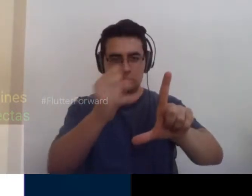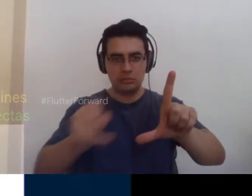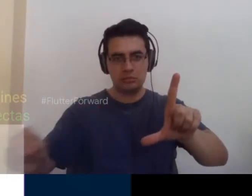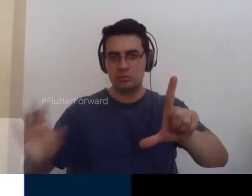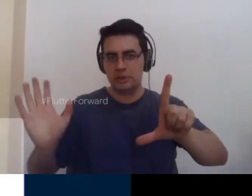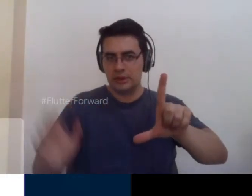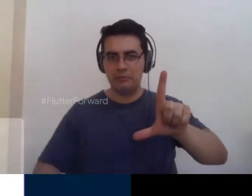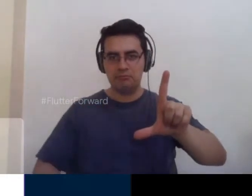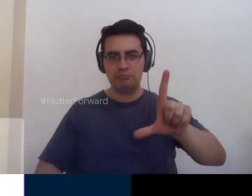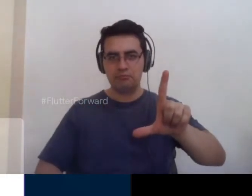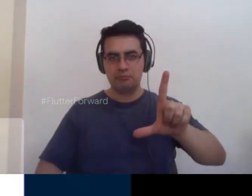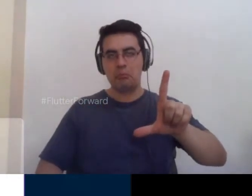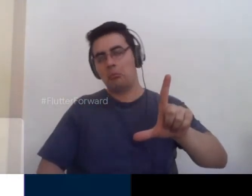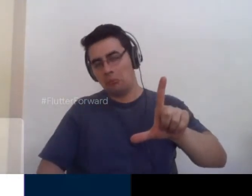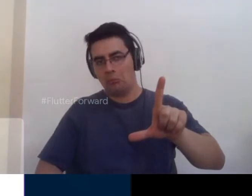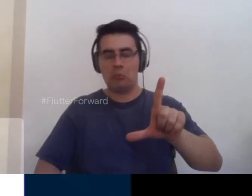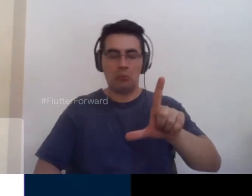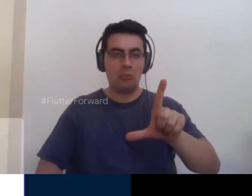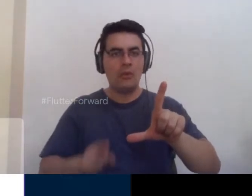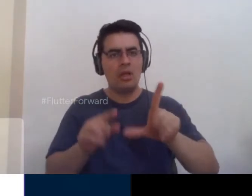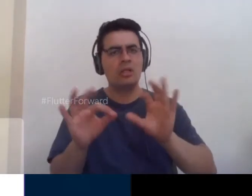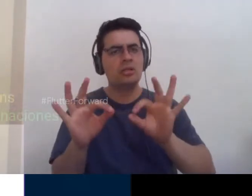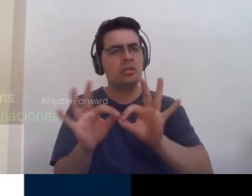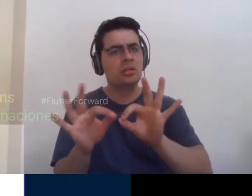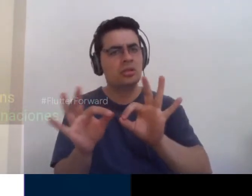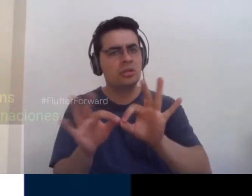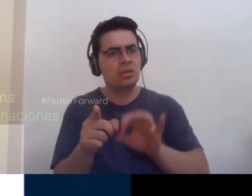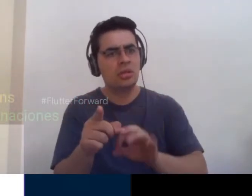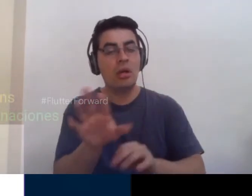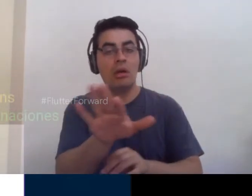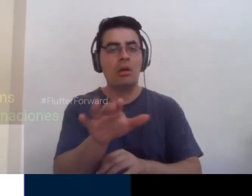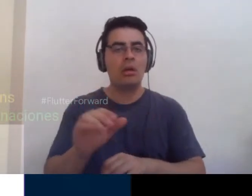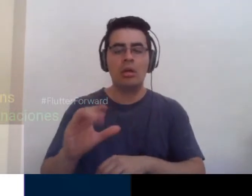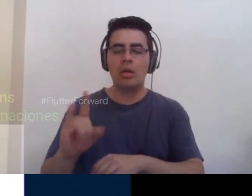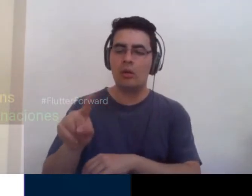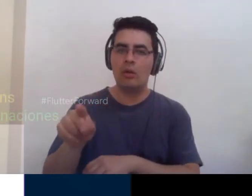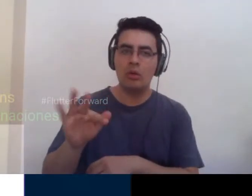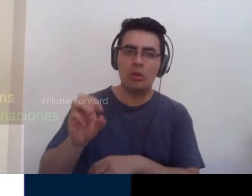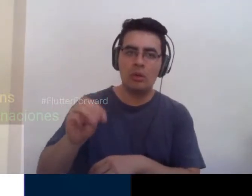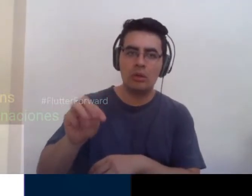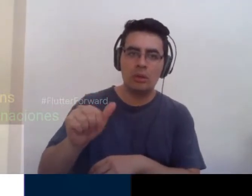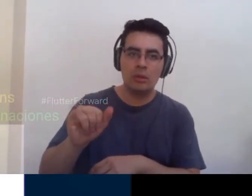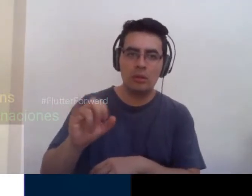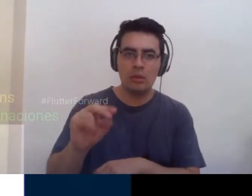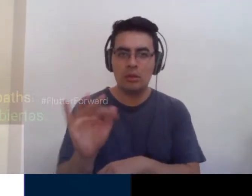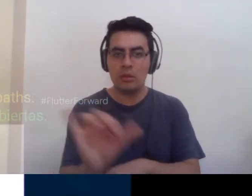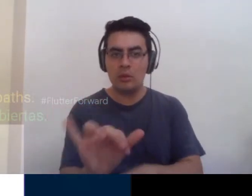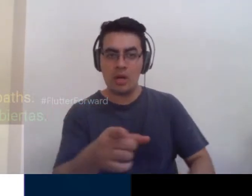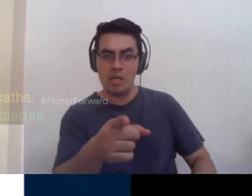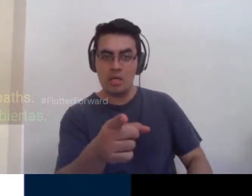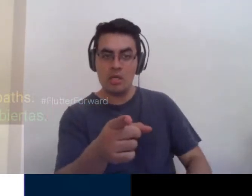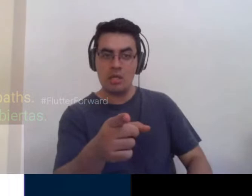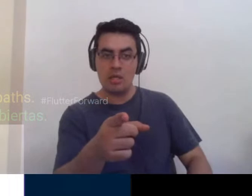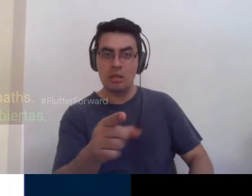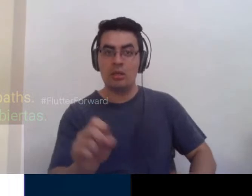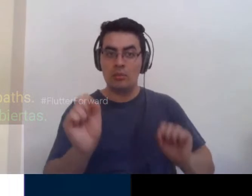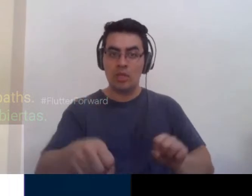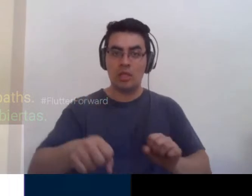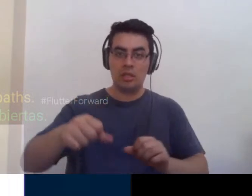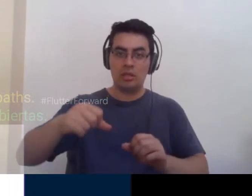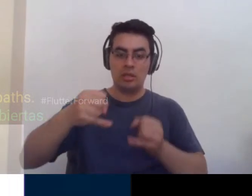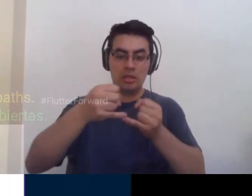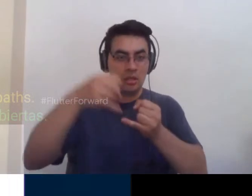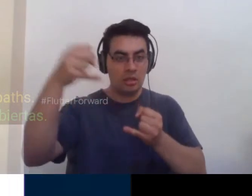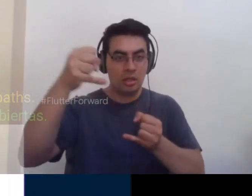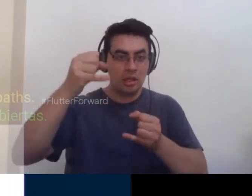straight lines for this example, custom paint lets you draw really complex shapes with combinations of lines, Bezier